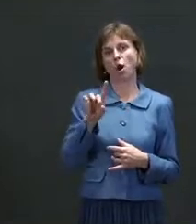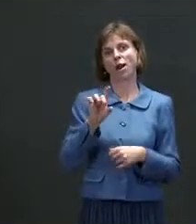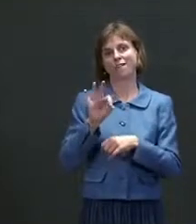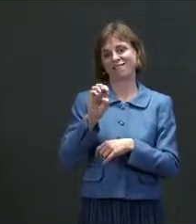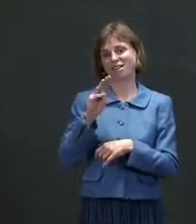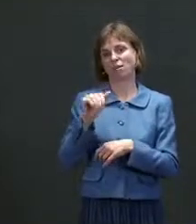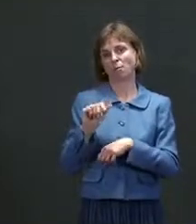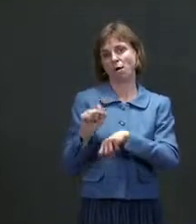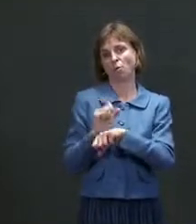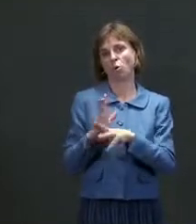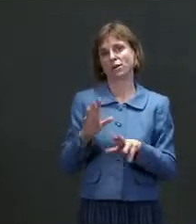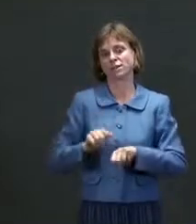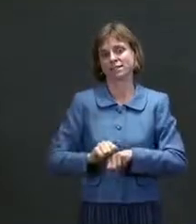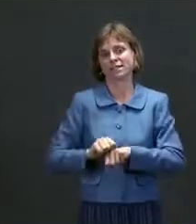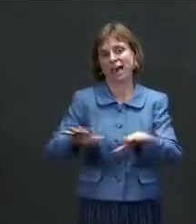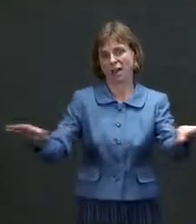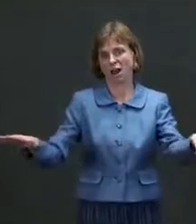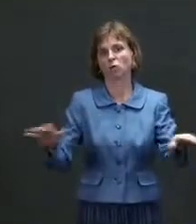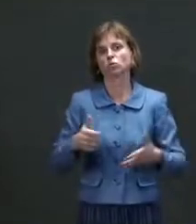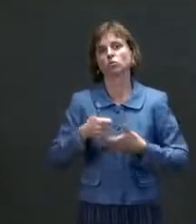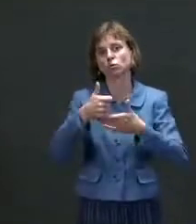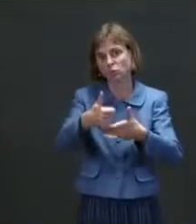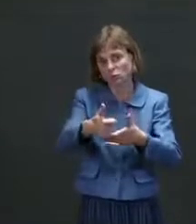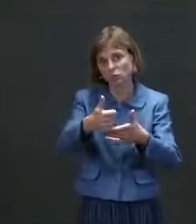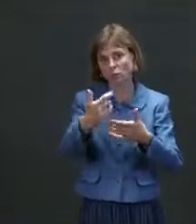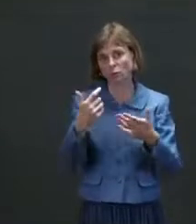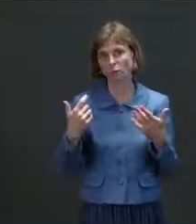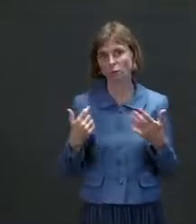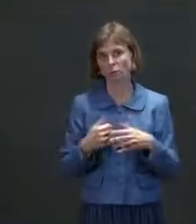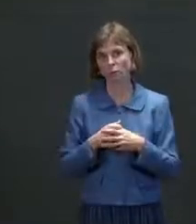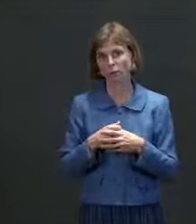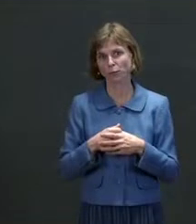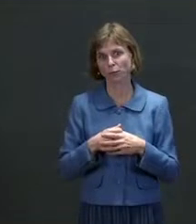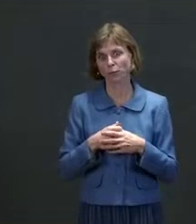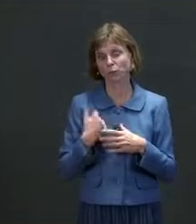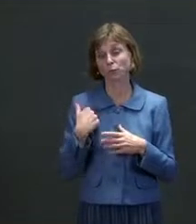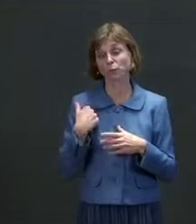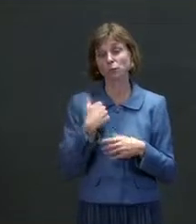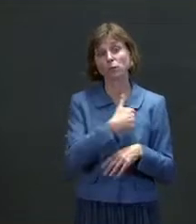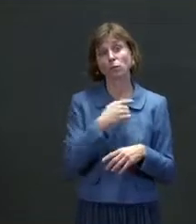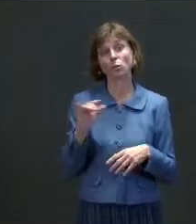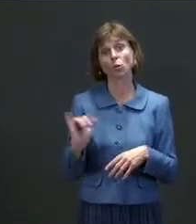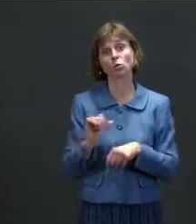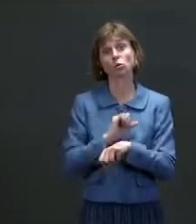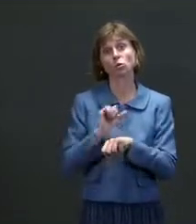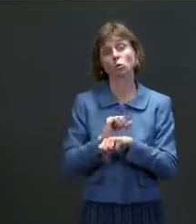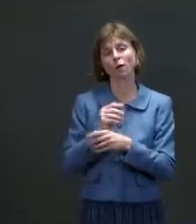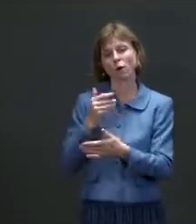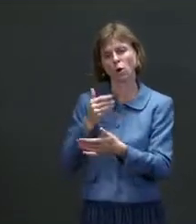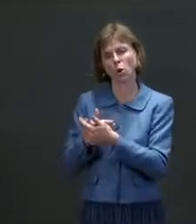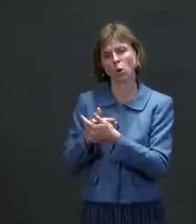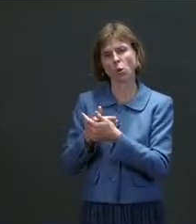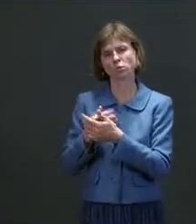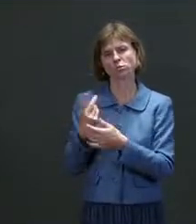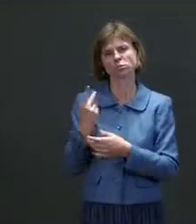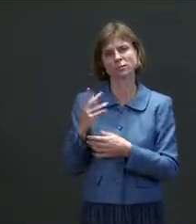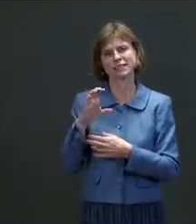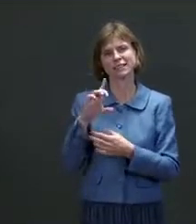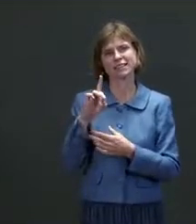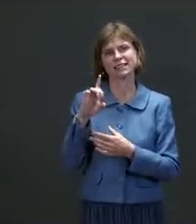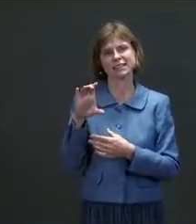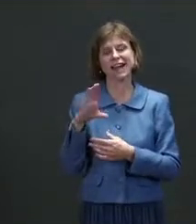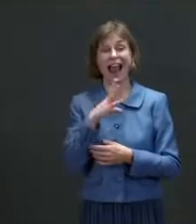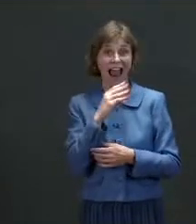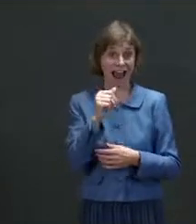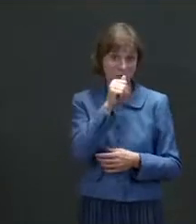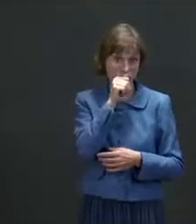these efforts. The one thing that we're doing is working very closely with CDC and our public health